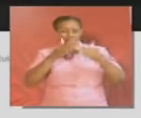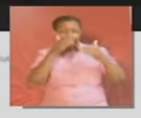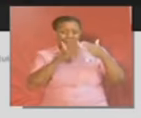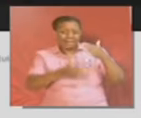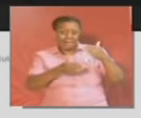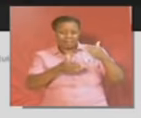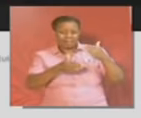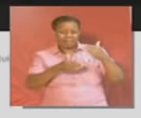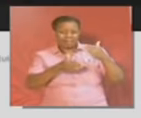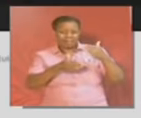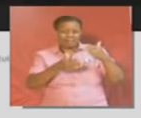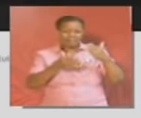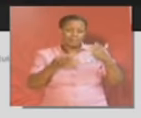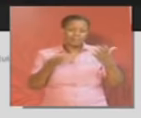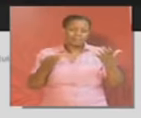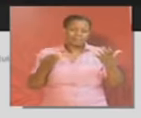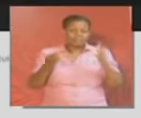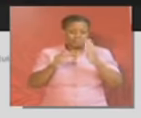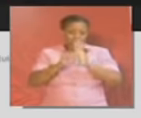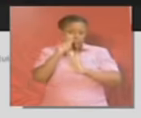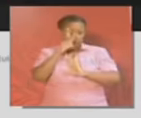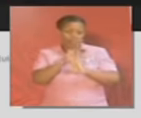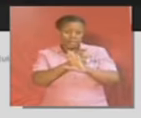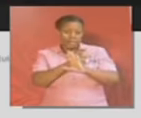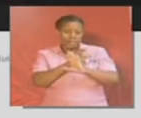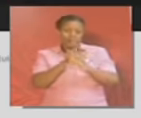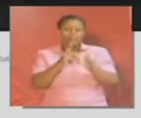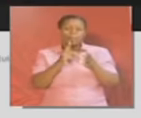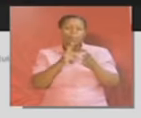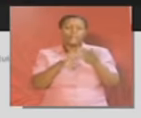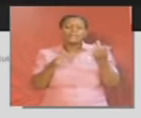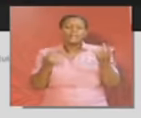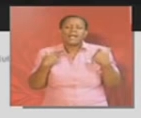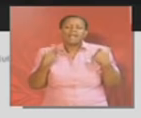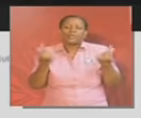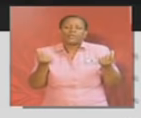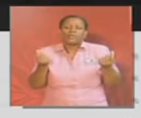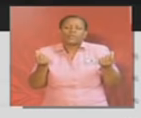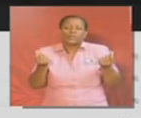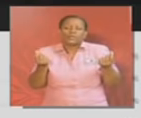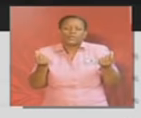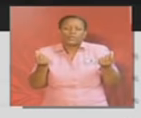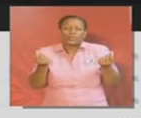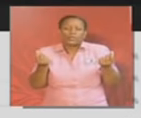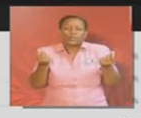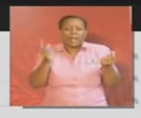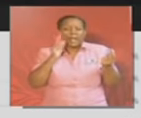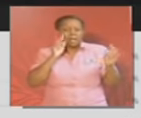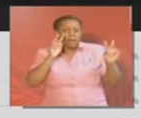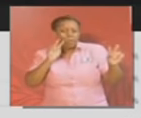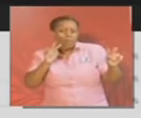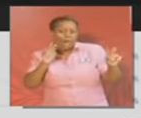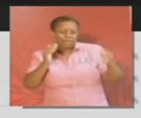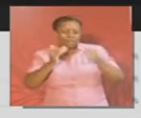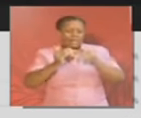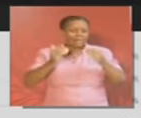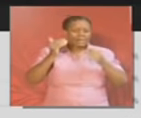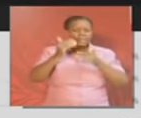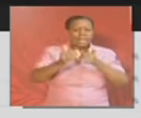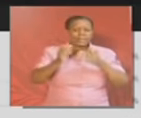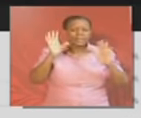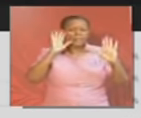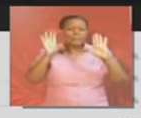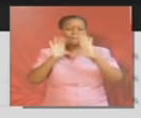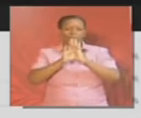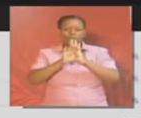the data so far for the month of April. If we move to the next slide, this is summarized a little differently. We're looking at